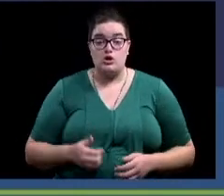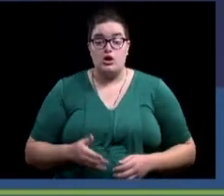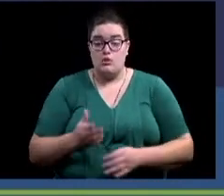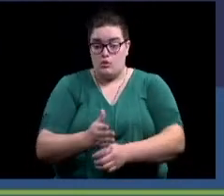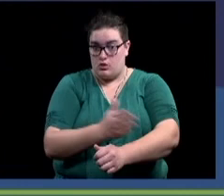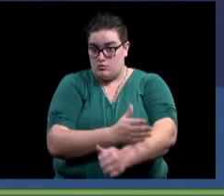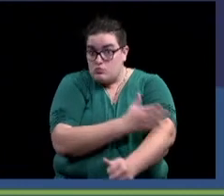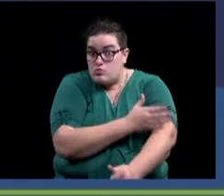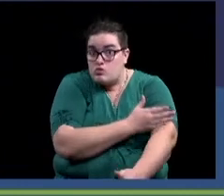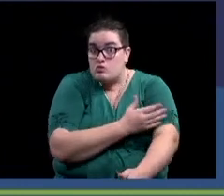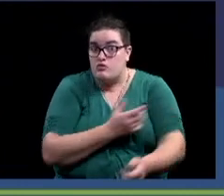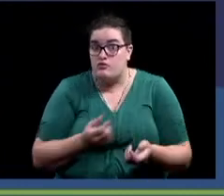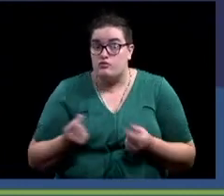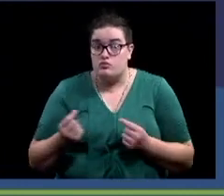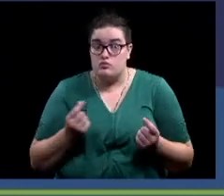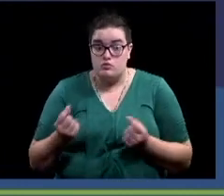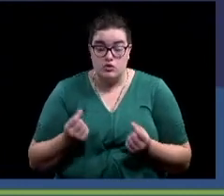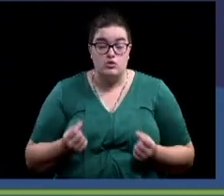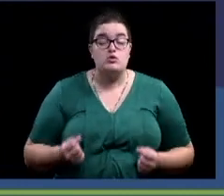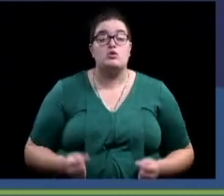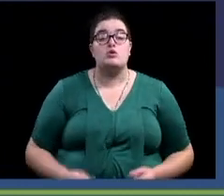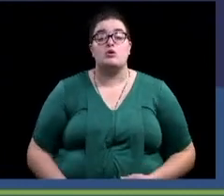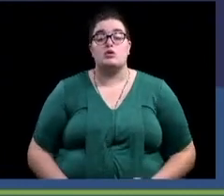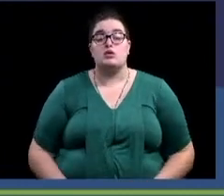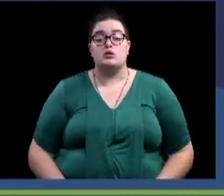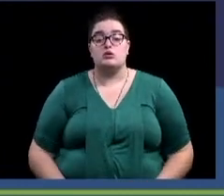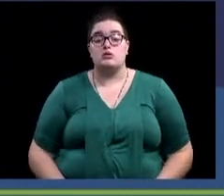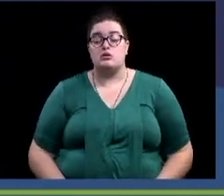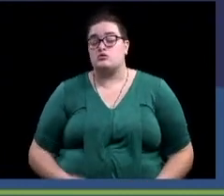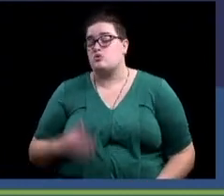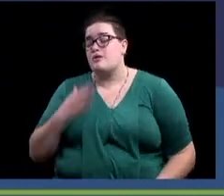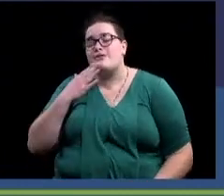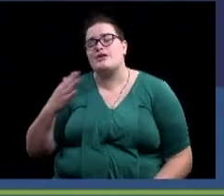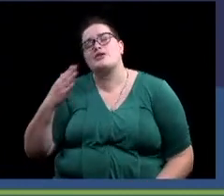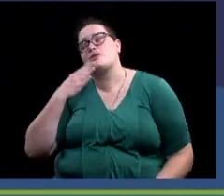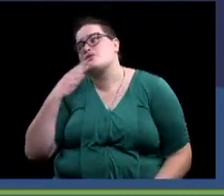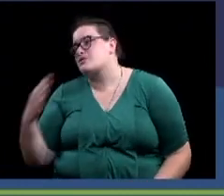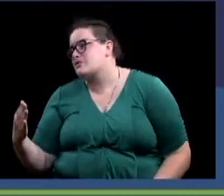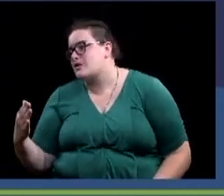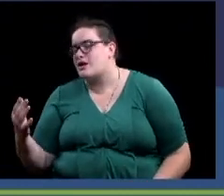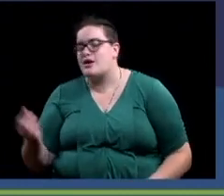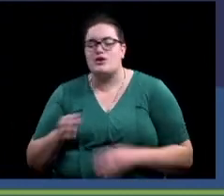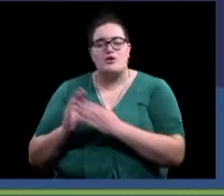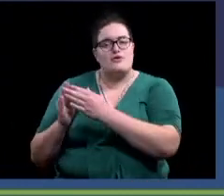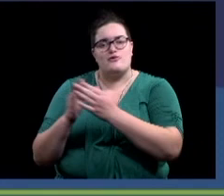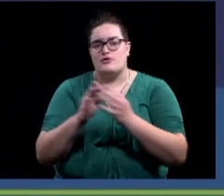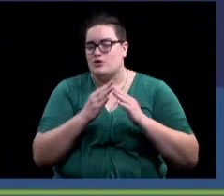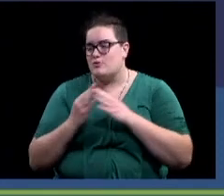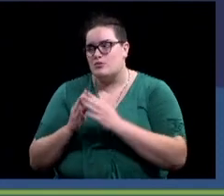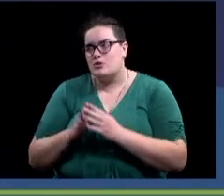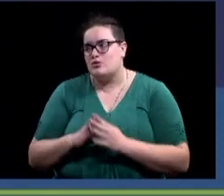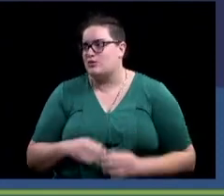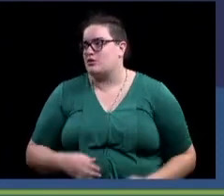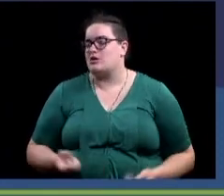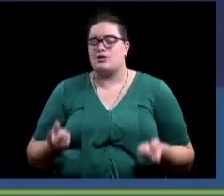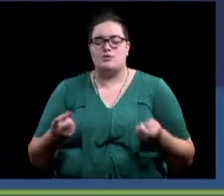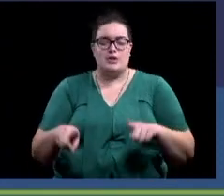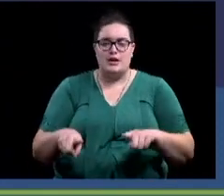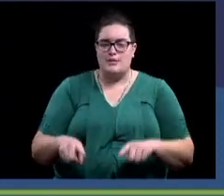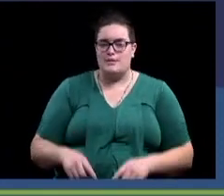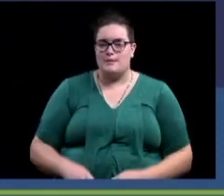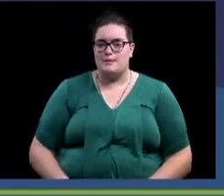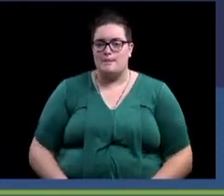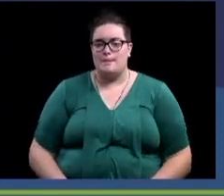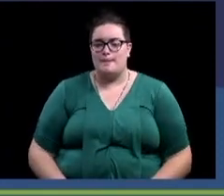just the work that you've done here in our community. It is very, very much appreciated. Thank you, Councilman. I will say that it's